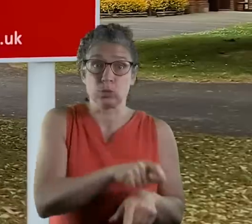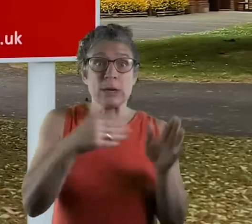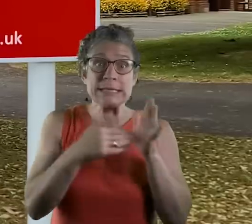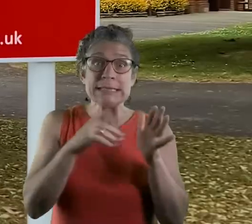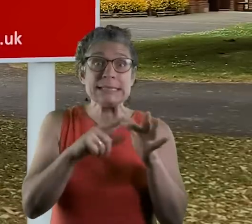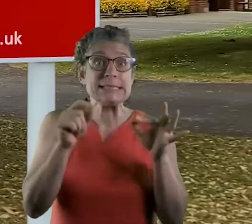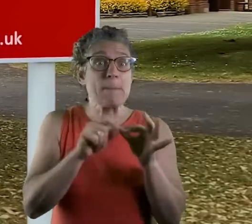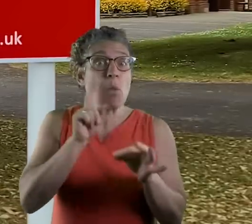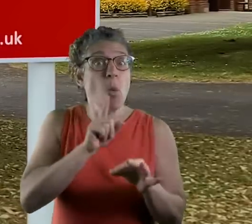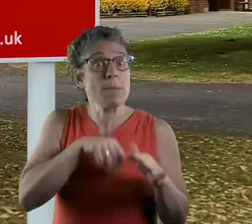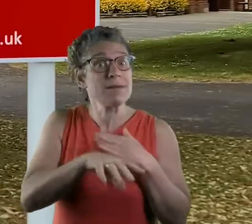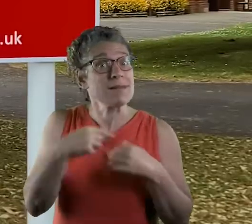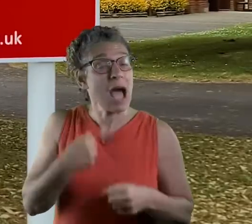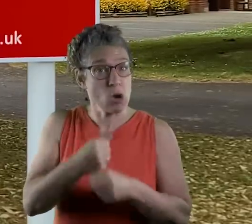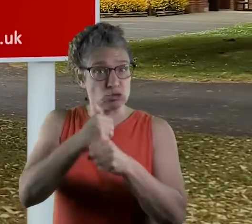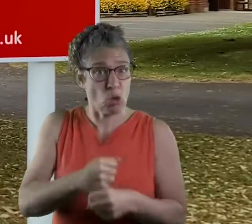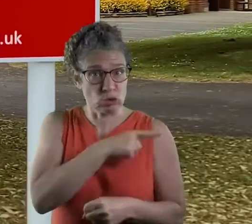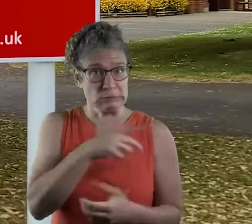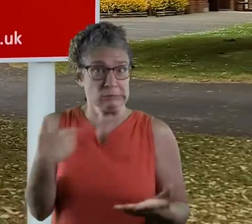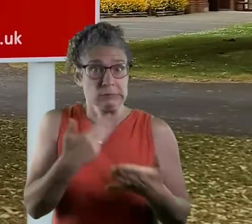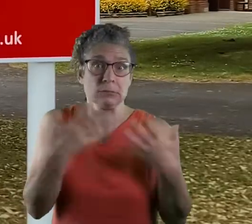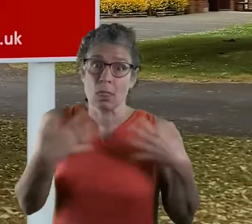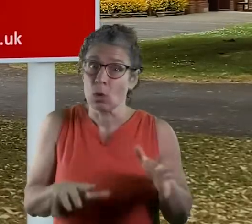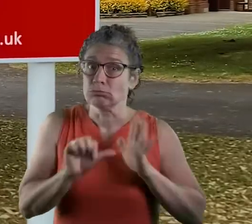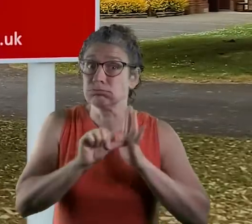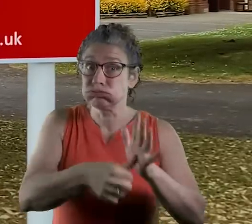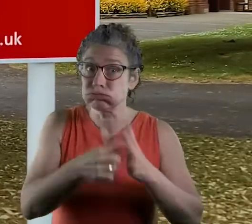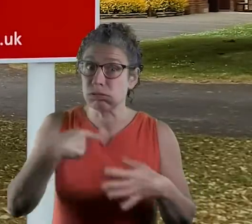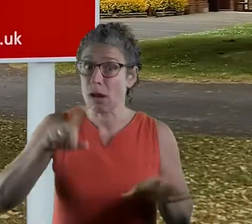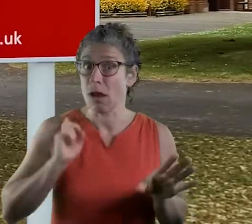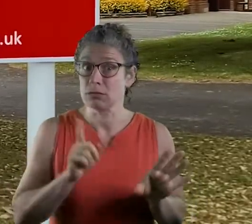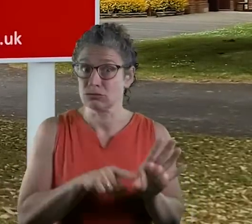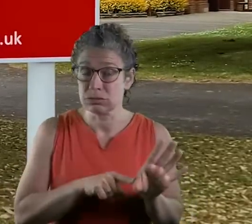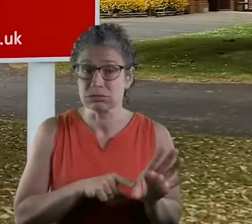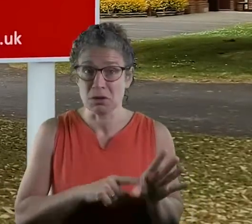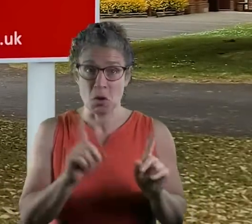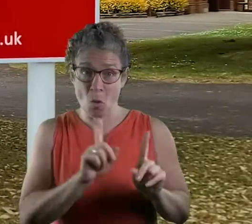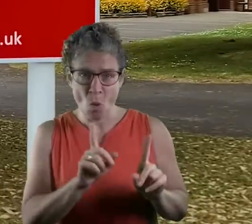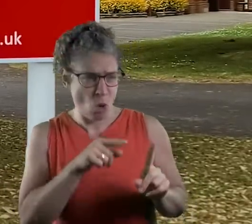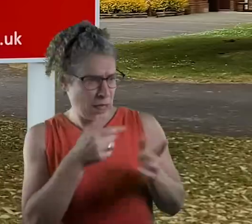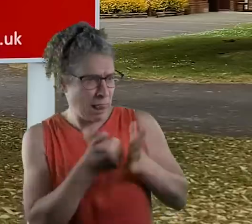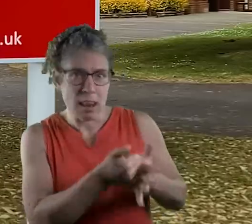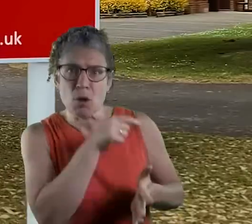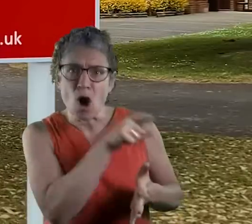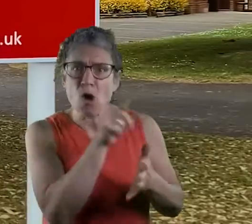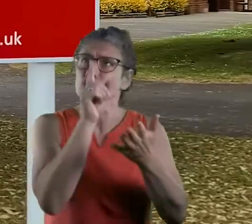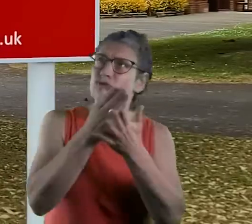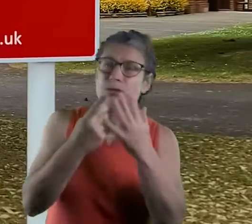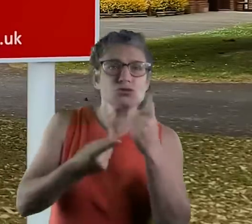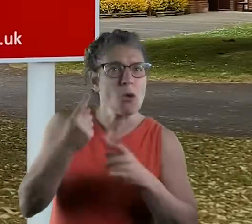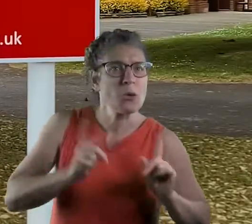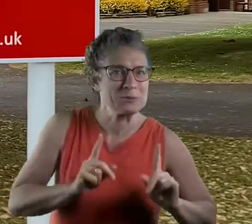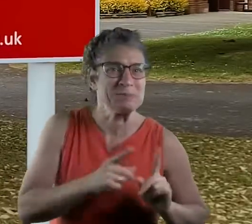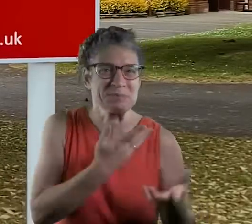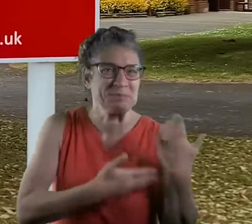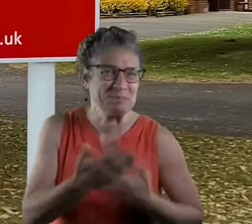a member of our church community, about how she had to face some difficult circumstances last year and how she learnt